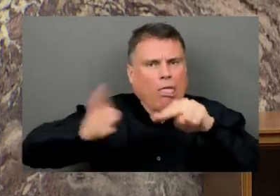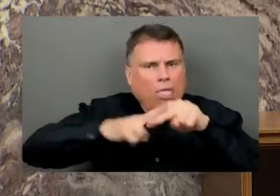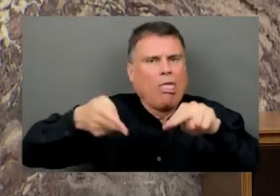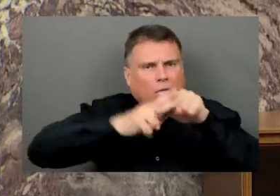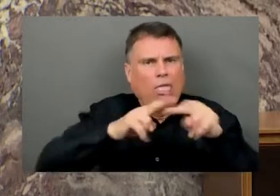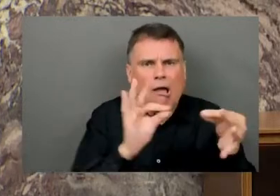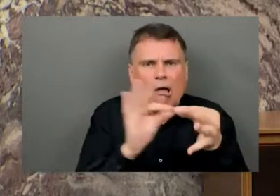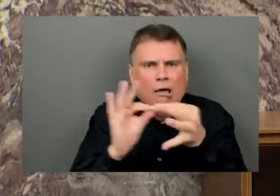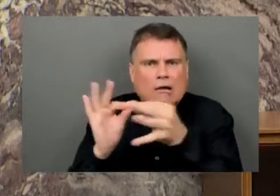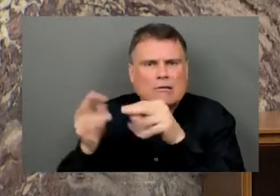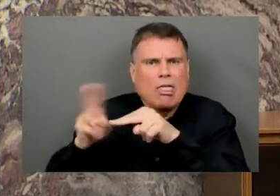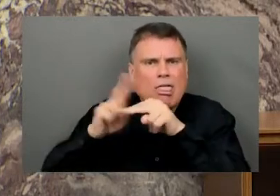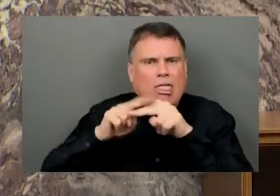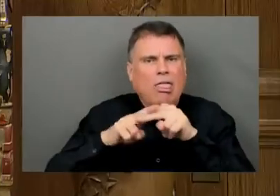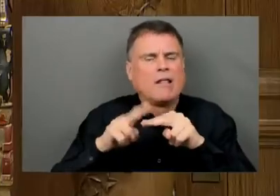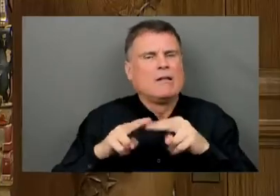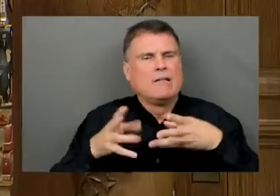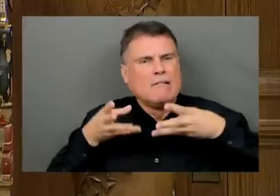Hear, hear.